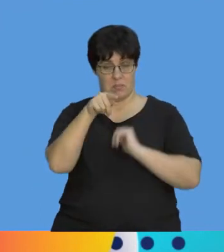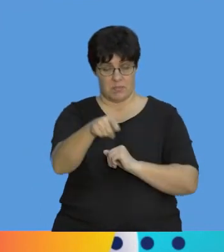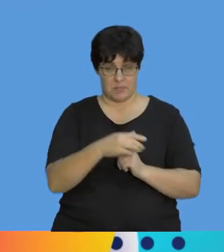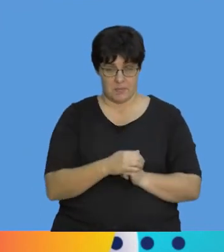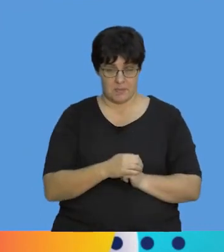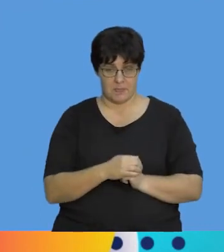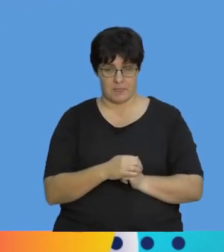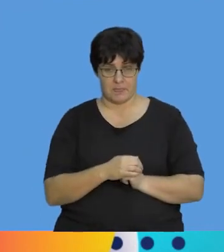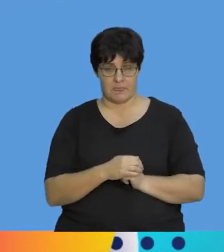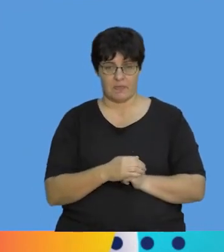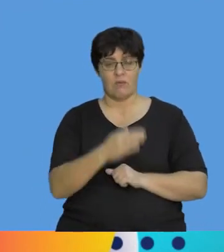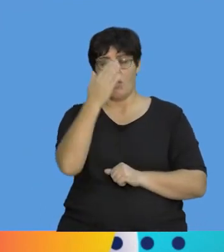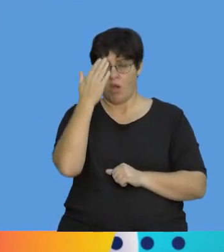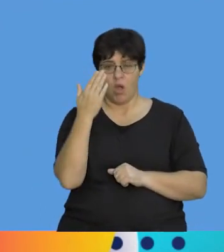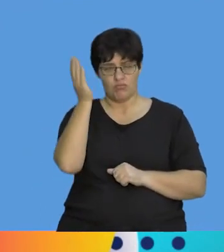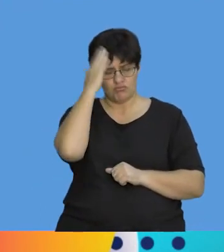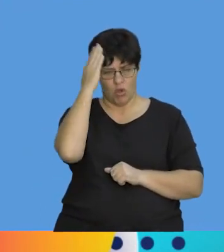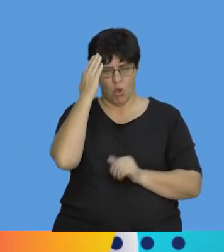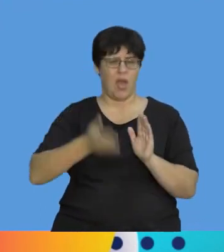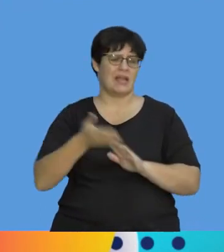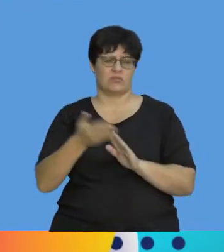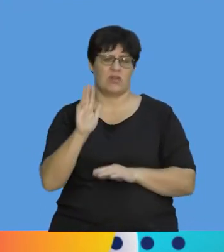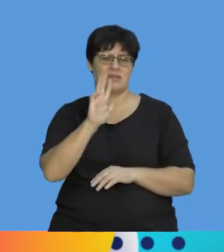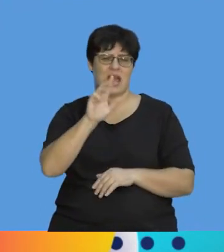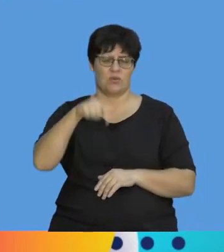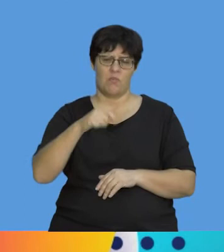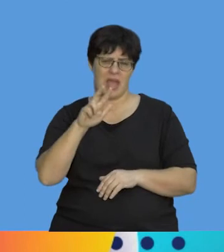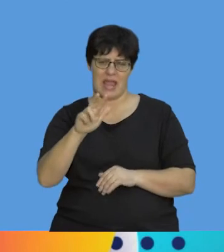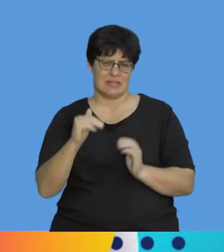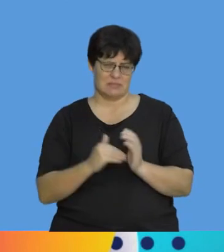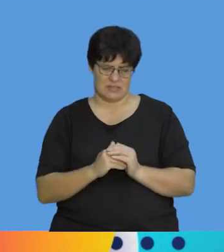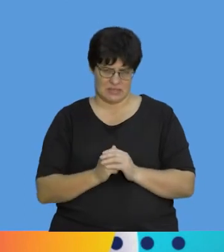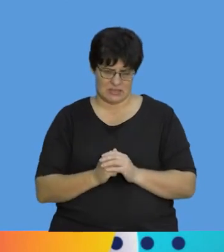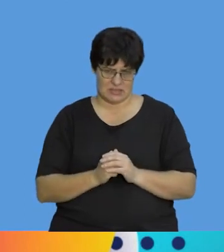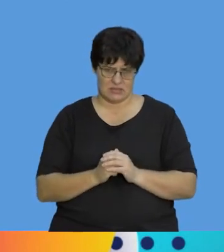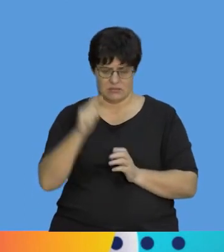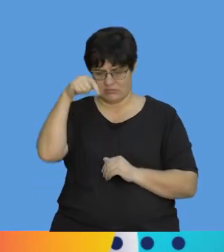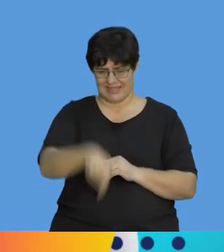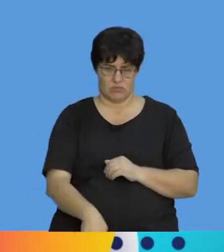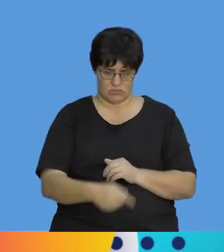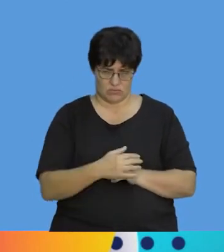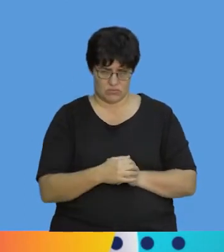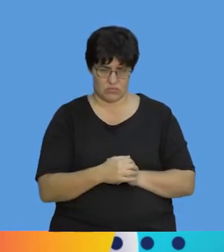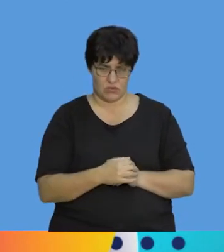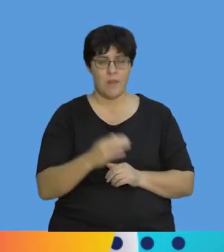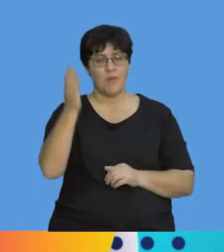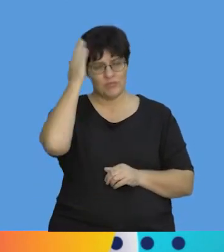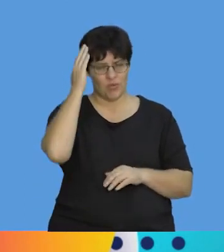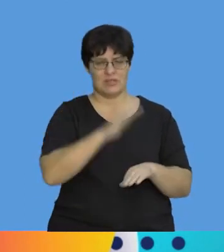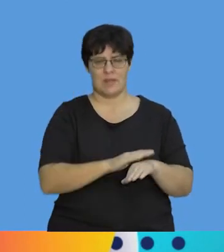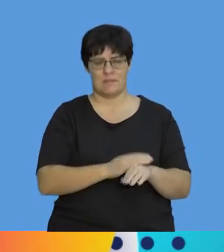motion. We know acceleration every single time, 9,8 meters per second squared down, and I know